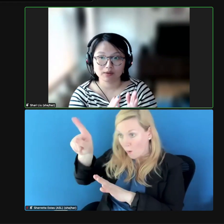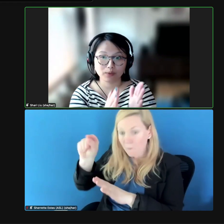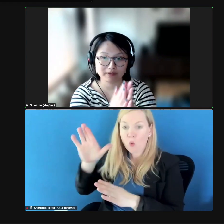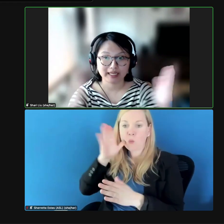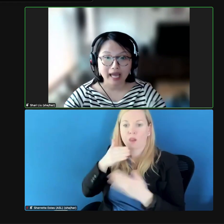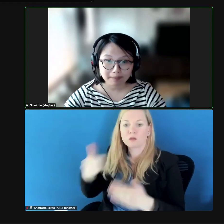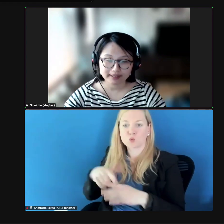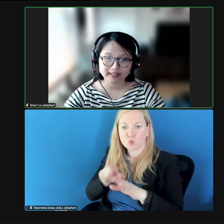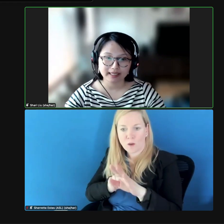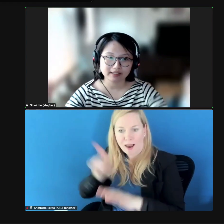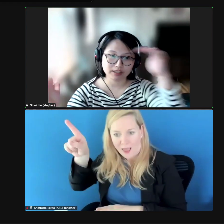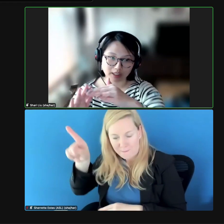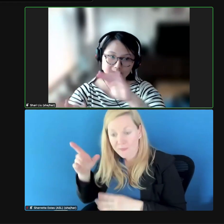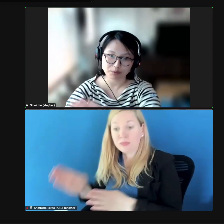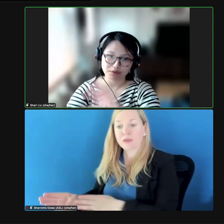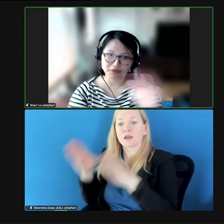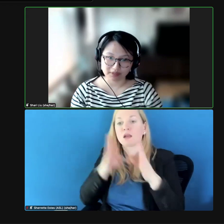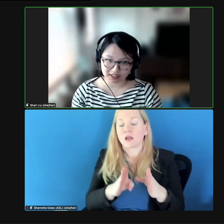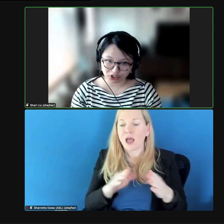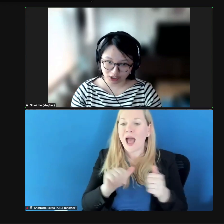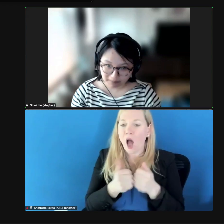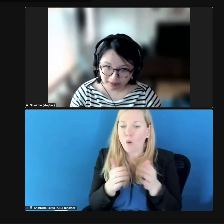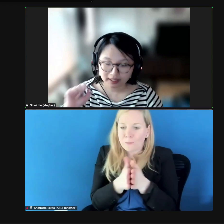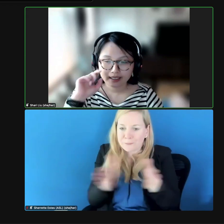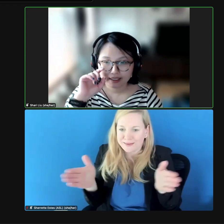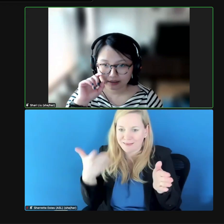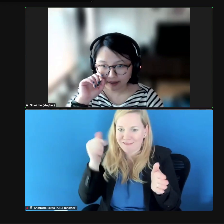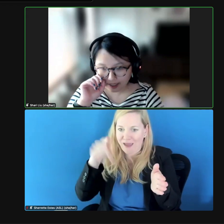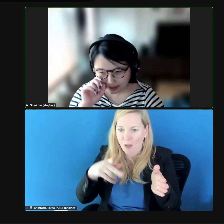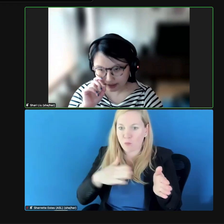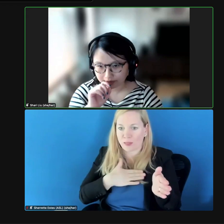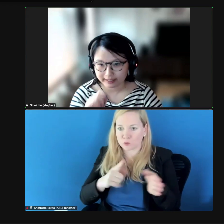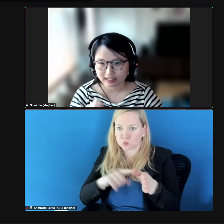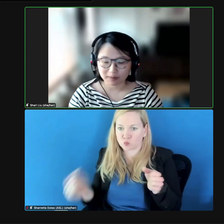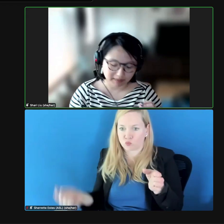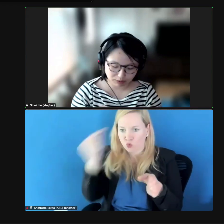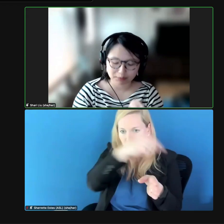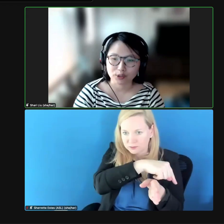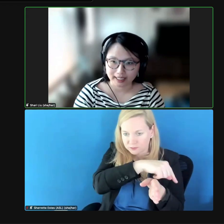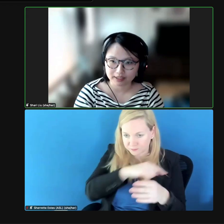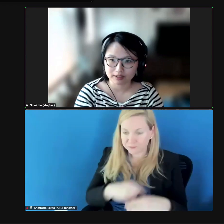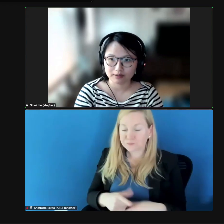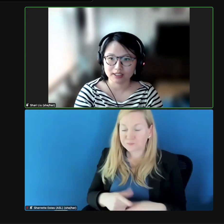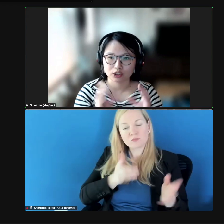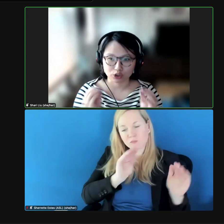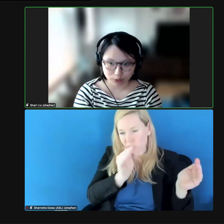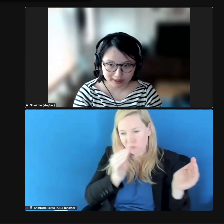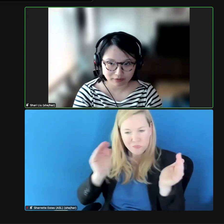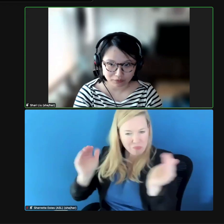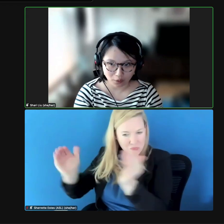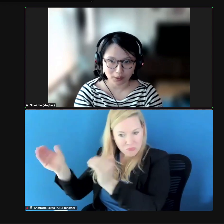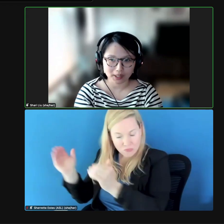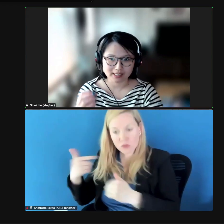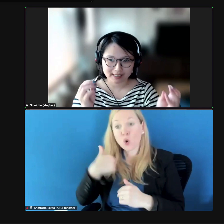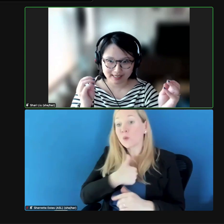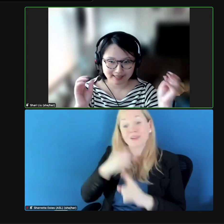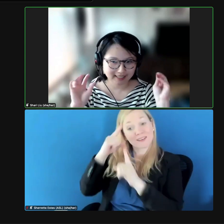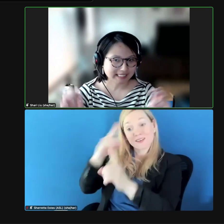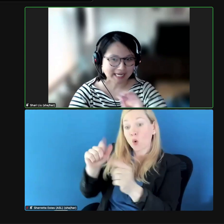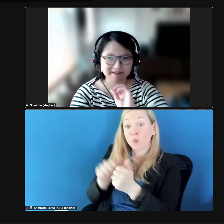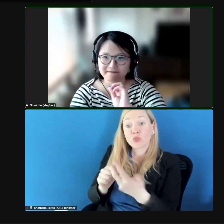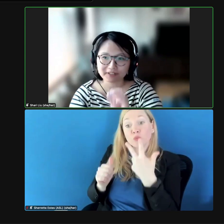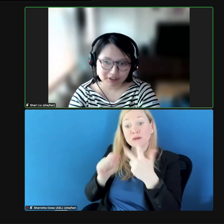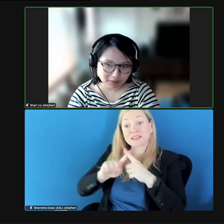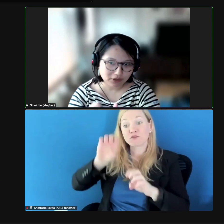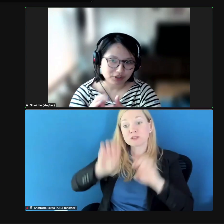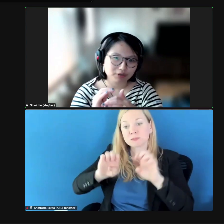cost is the width of a gap that the agent jumps or refuses to jump. And across the 3 experiments, what we're trying to do is controlling for